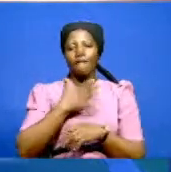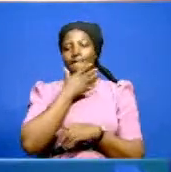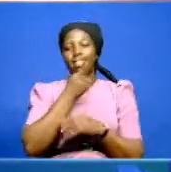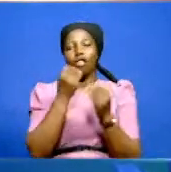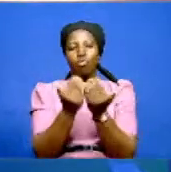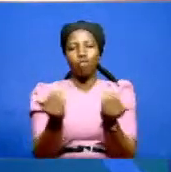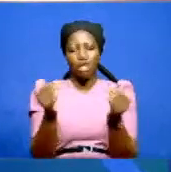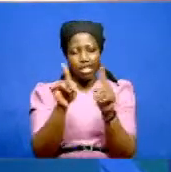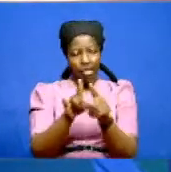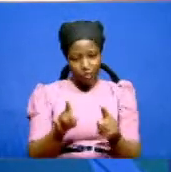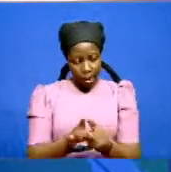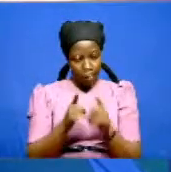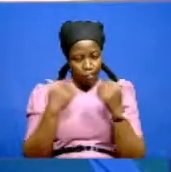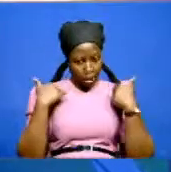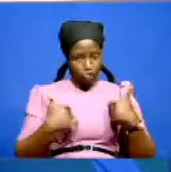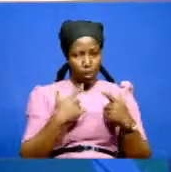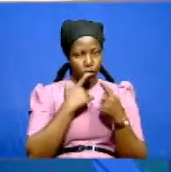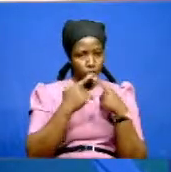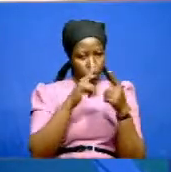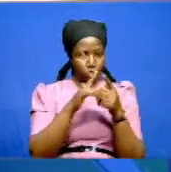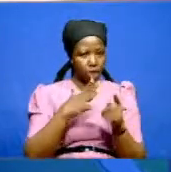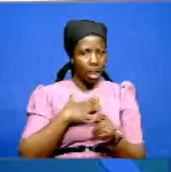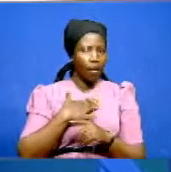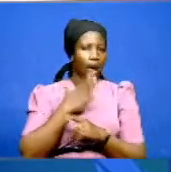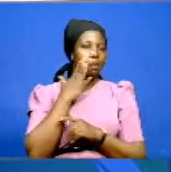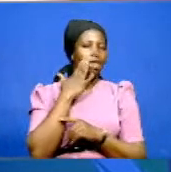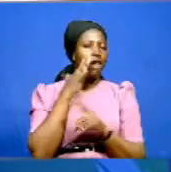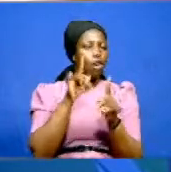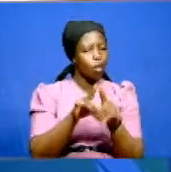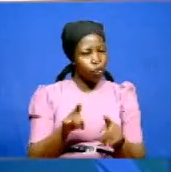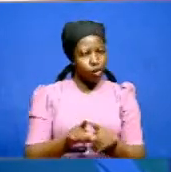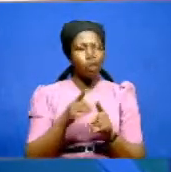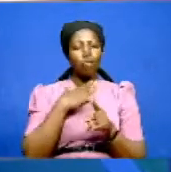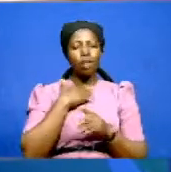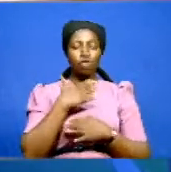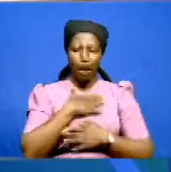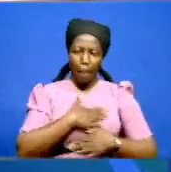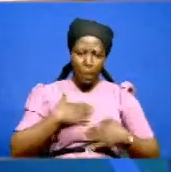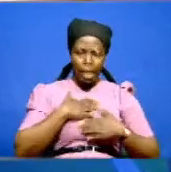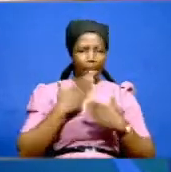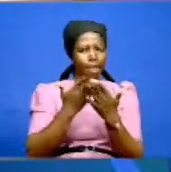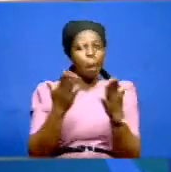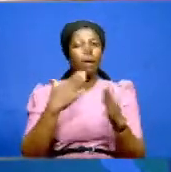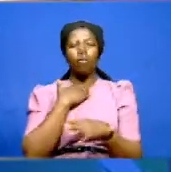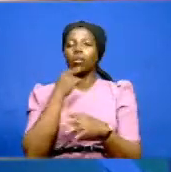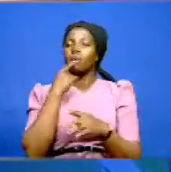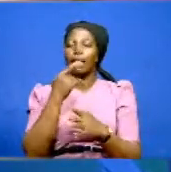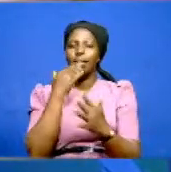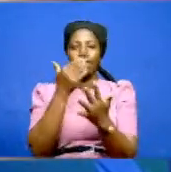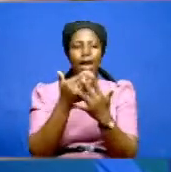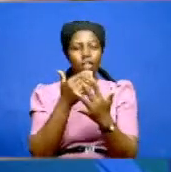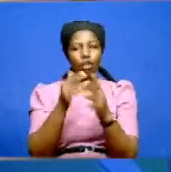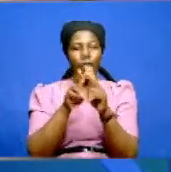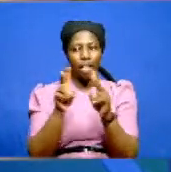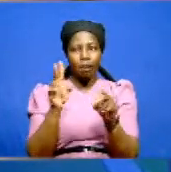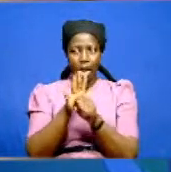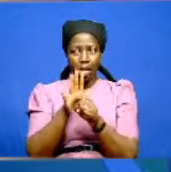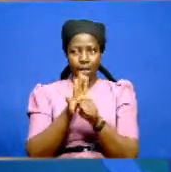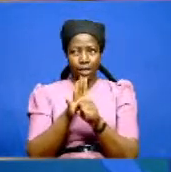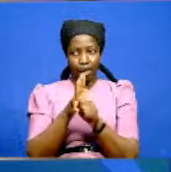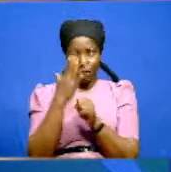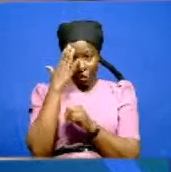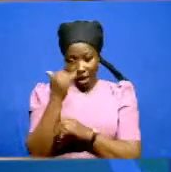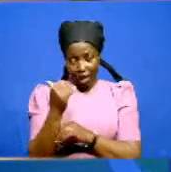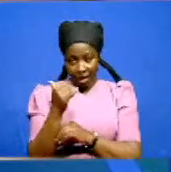to our mothers. And I want to appreciate them. I want to say thank you very much. Kwa